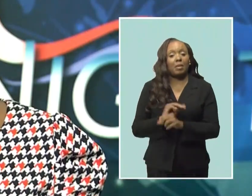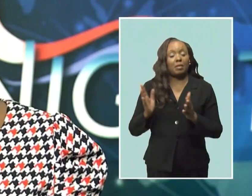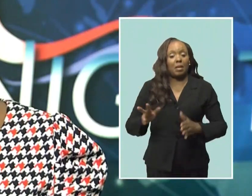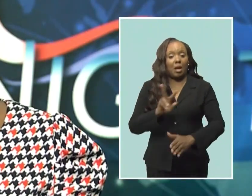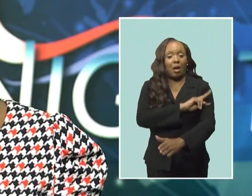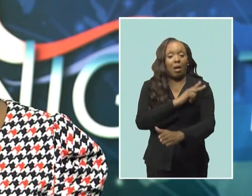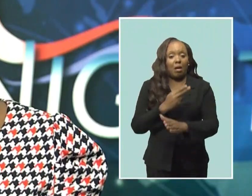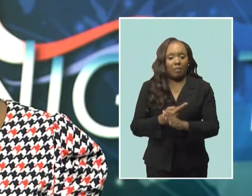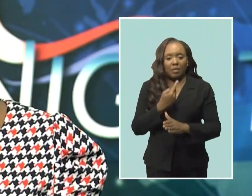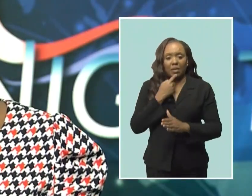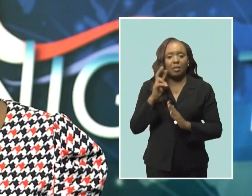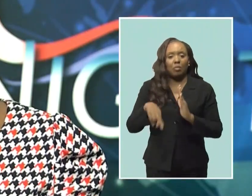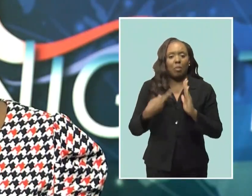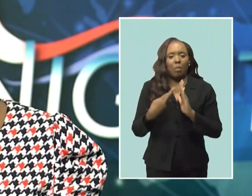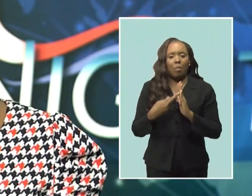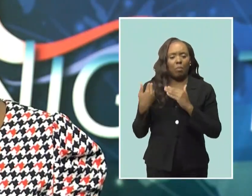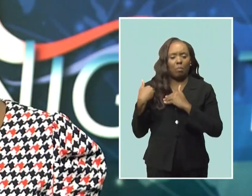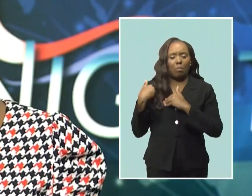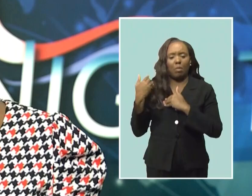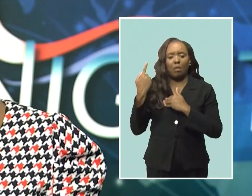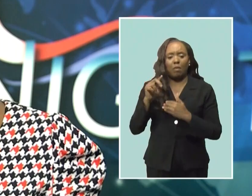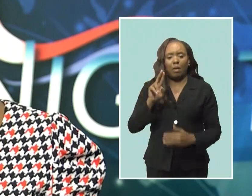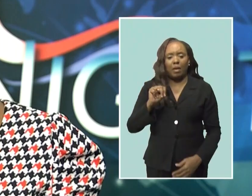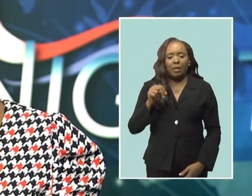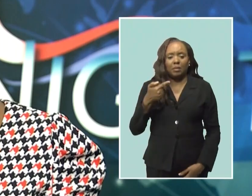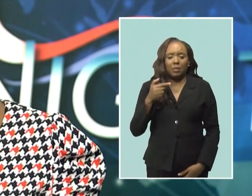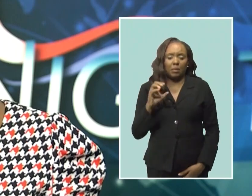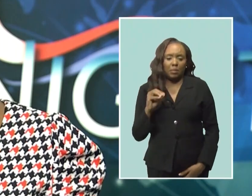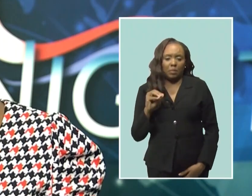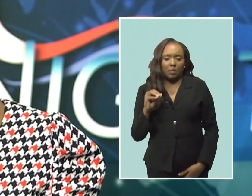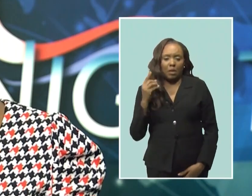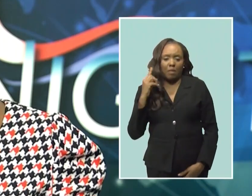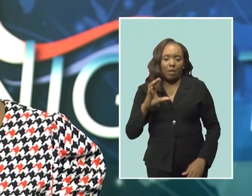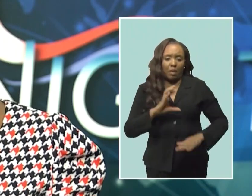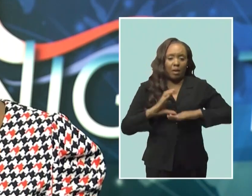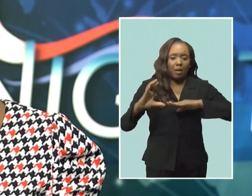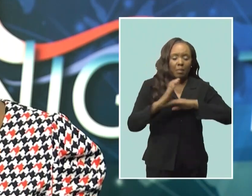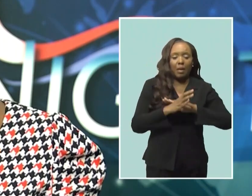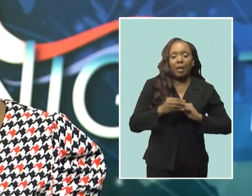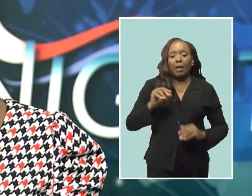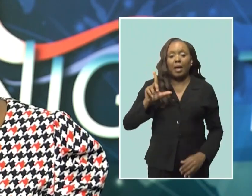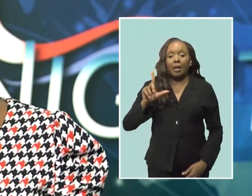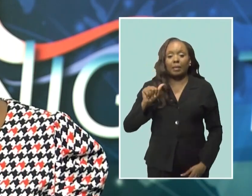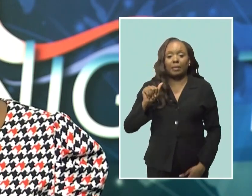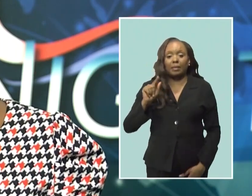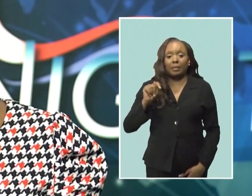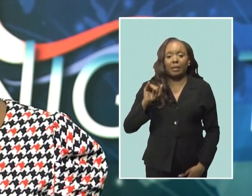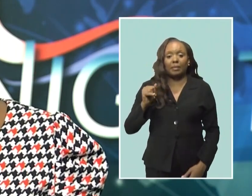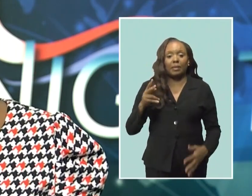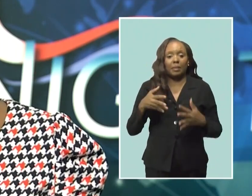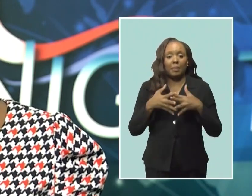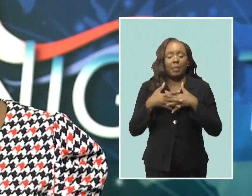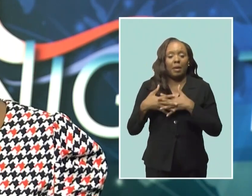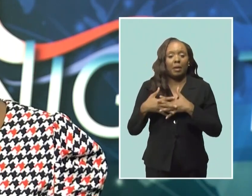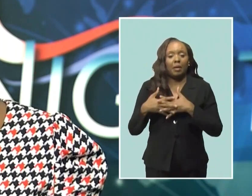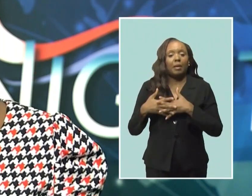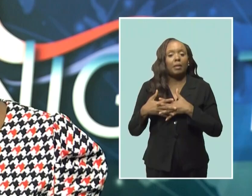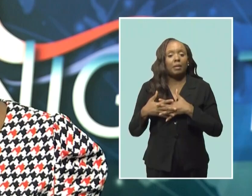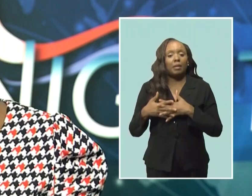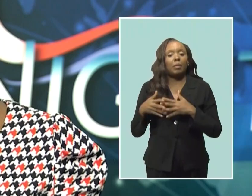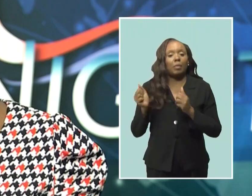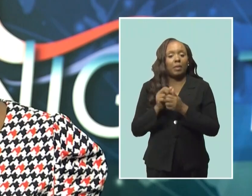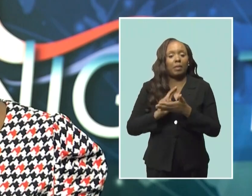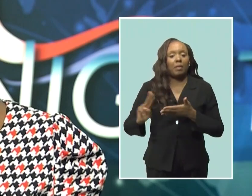role for the non-governmental sector across Latin America and the Caribbean, along with universities, in assisting the ministries of social